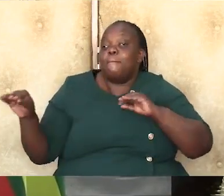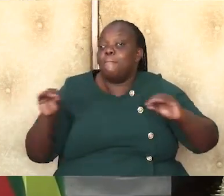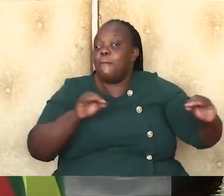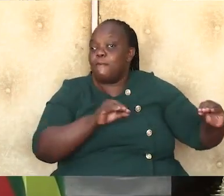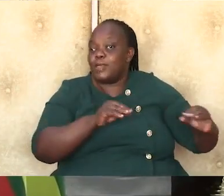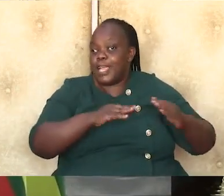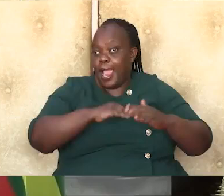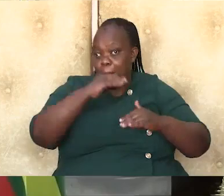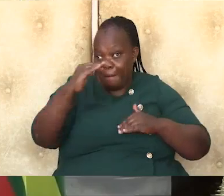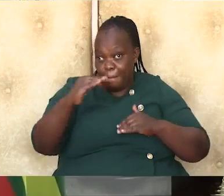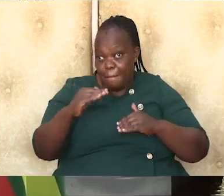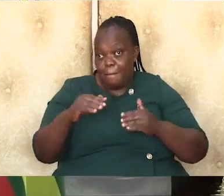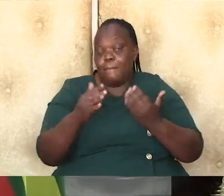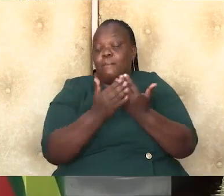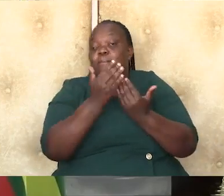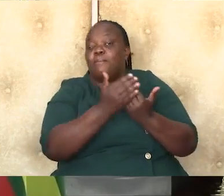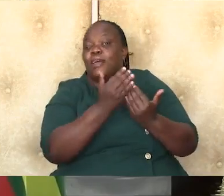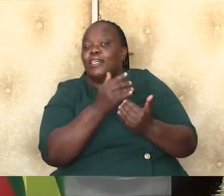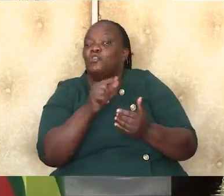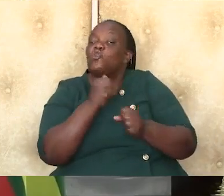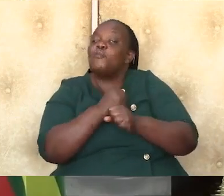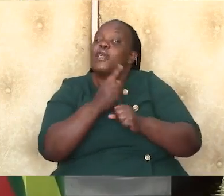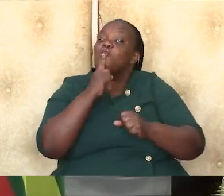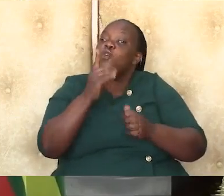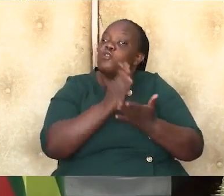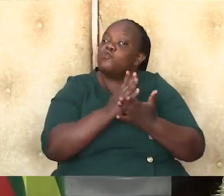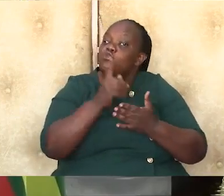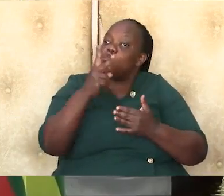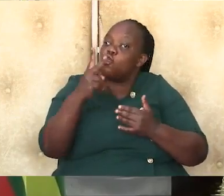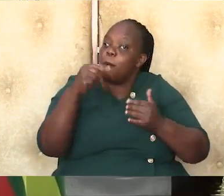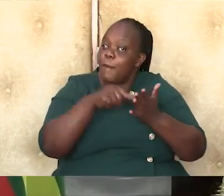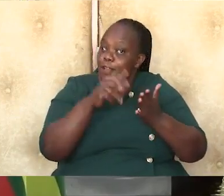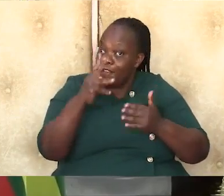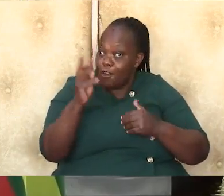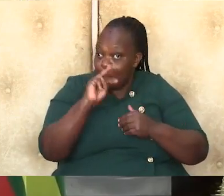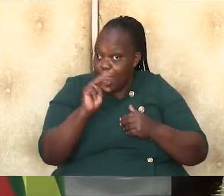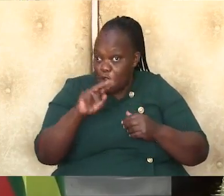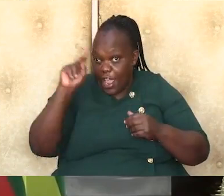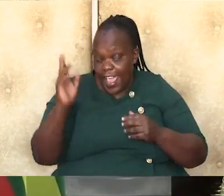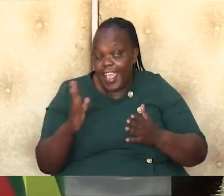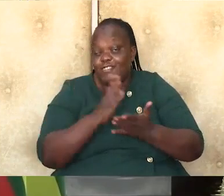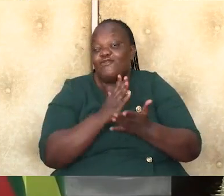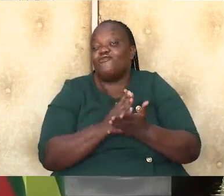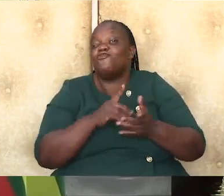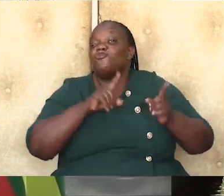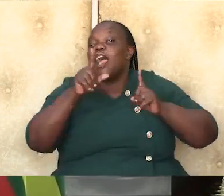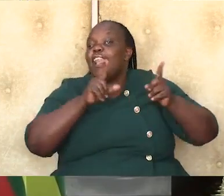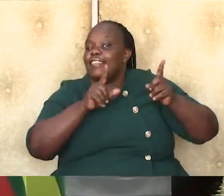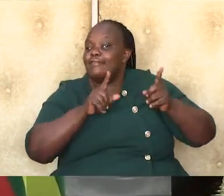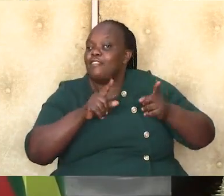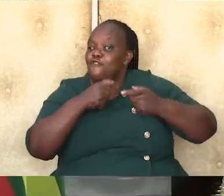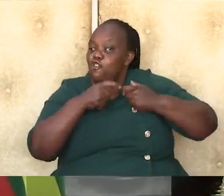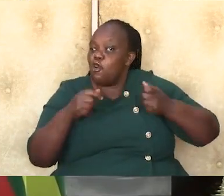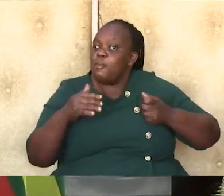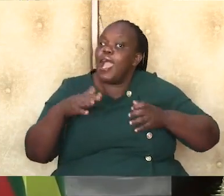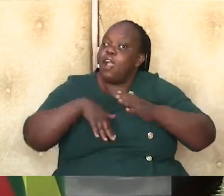up, considerably to ensure that 2.4 million Kenyans tourists are actually from